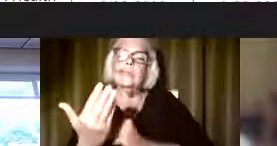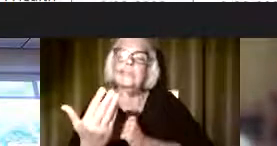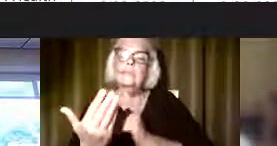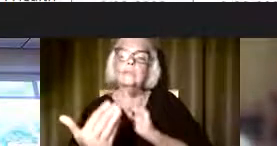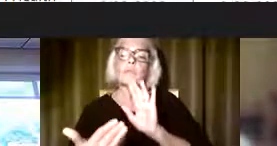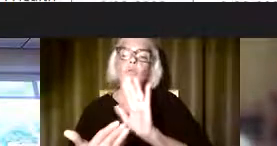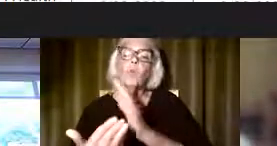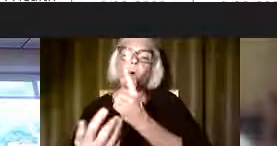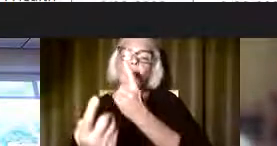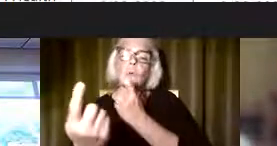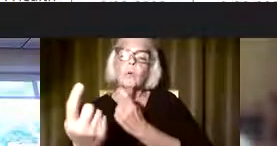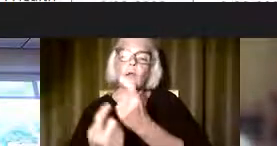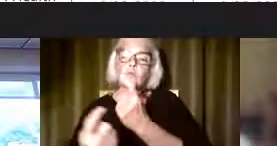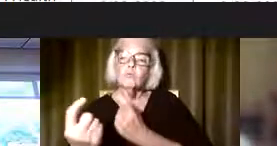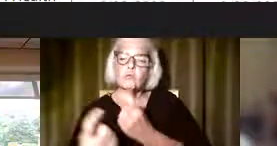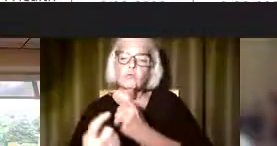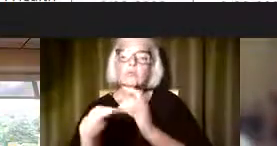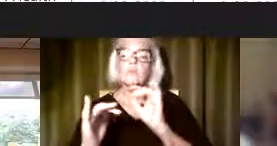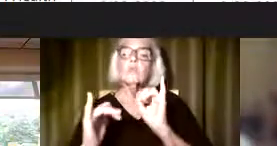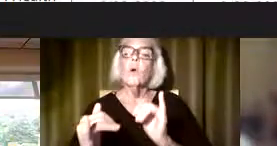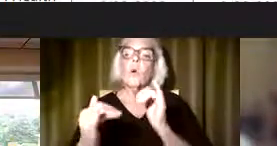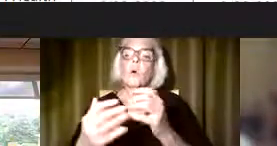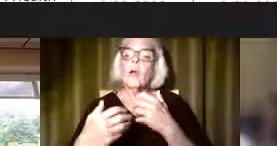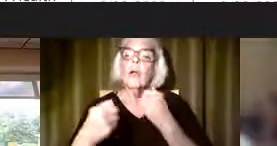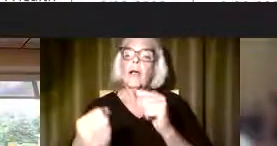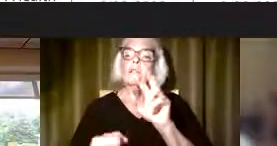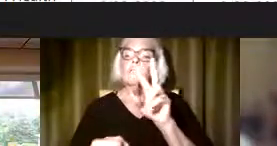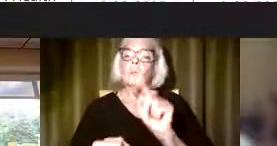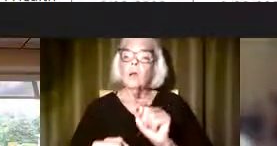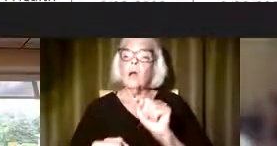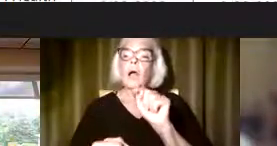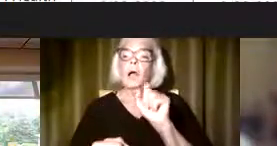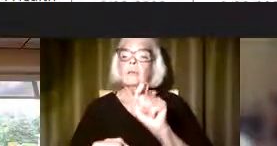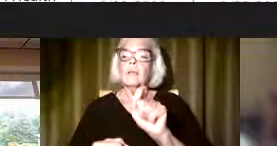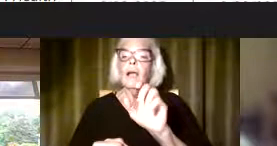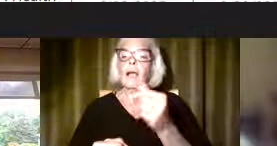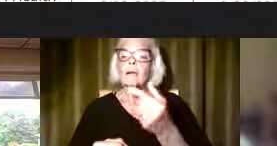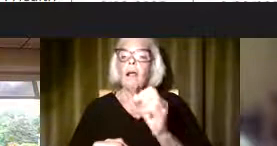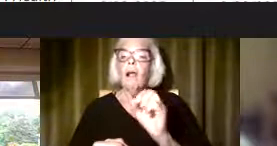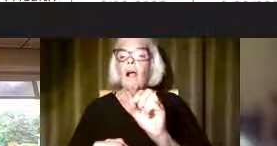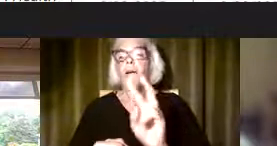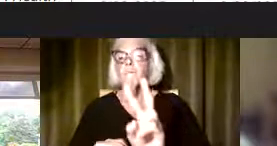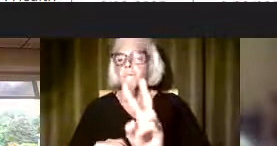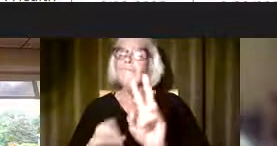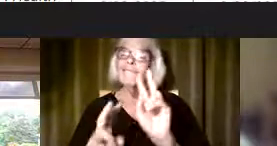our healthvermont.gov main landing page for testing.